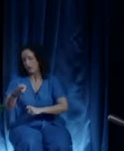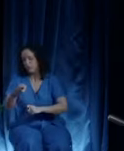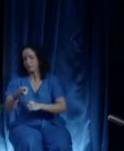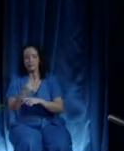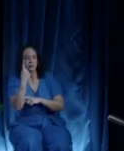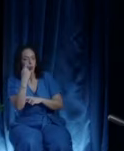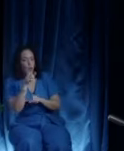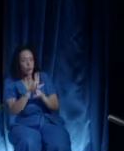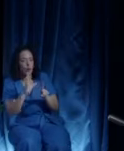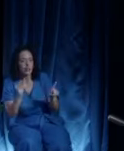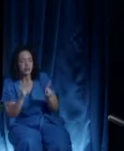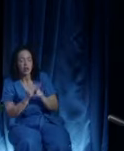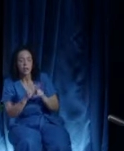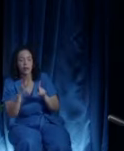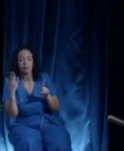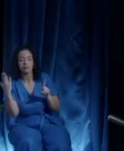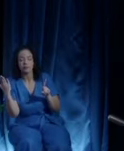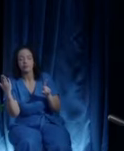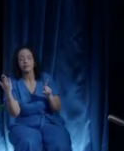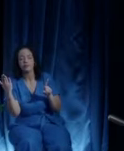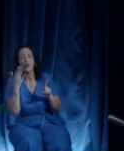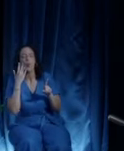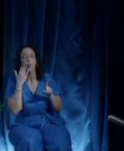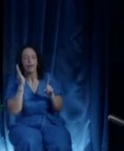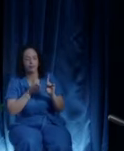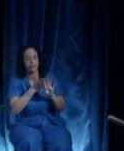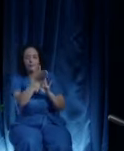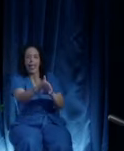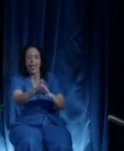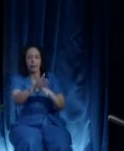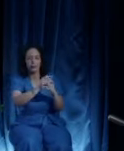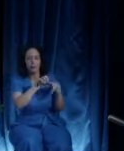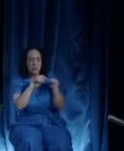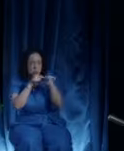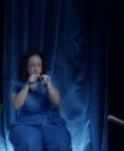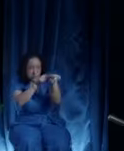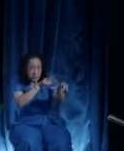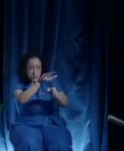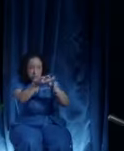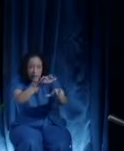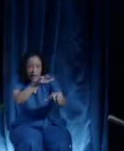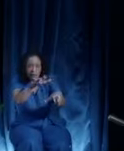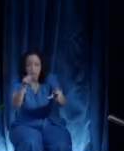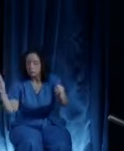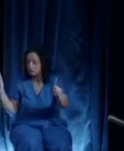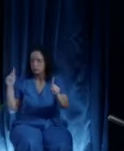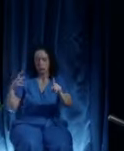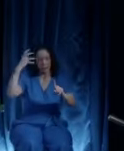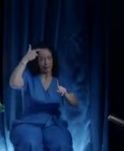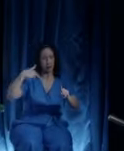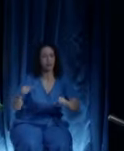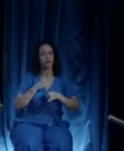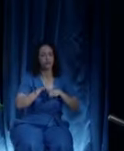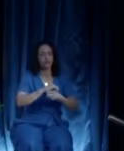his hand on the king's bridle when they're out hunting in Waltham Forest, and that's again too bold. And his backers